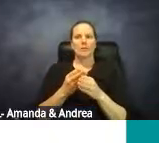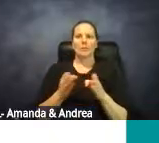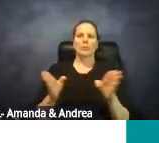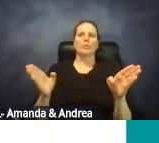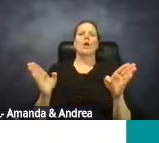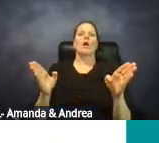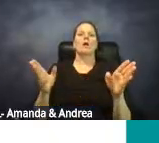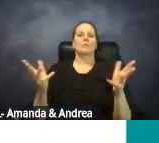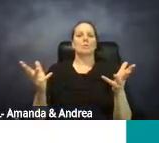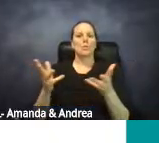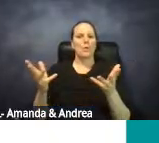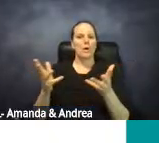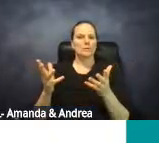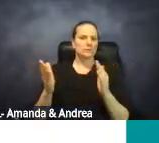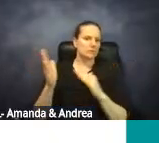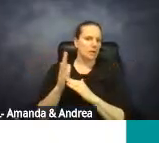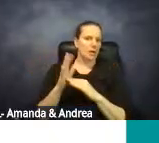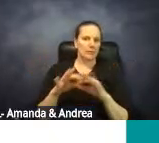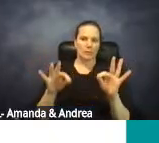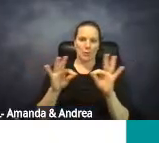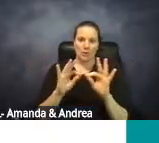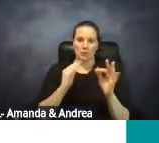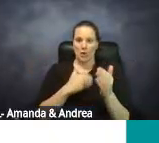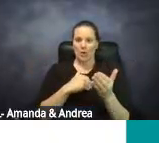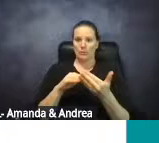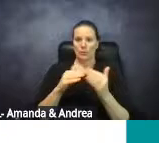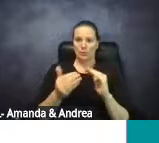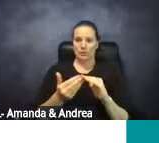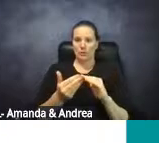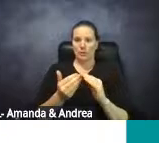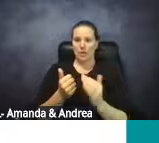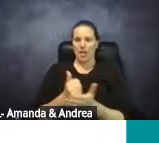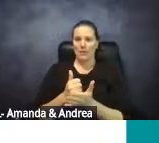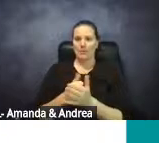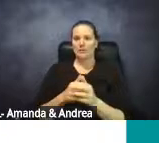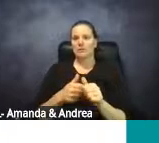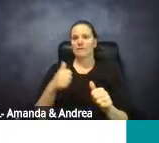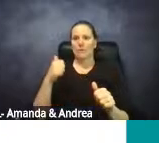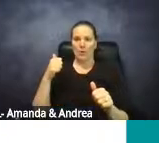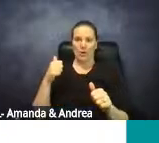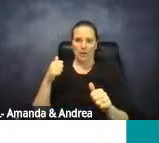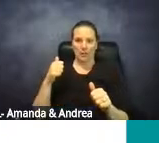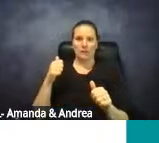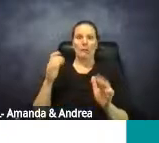most important to our communities. And it also helped us avoid prematurely limiting